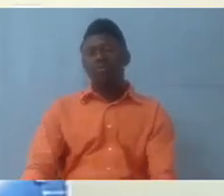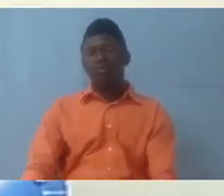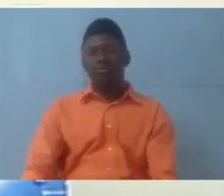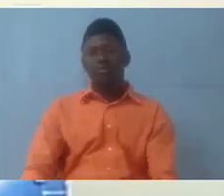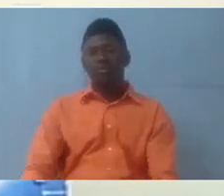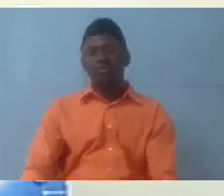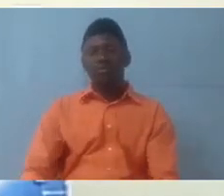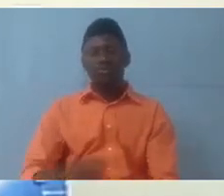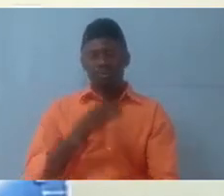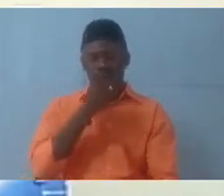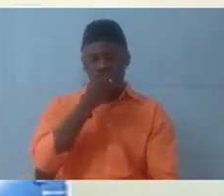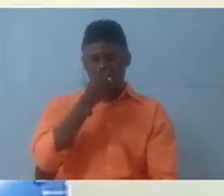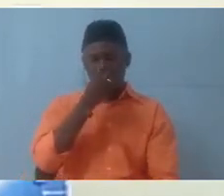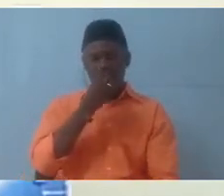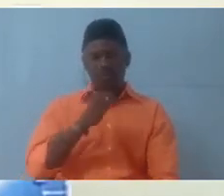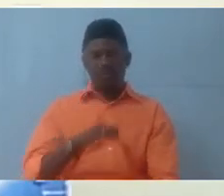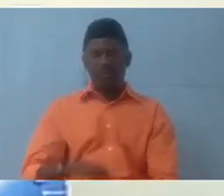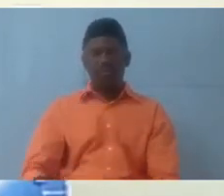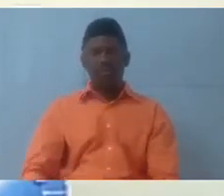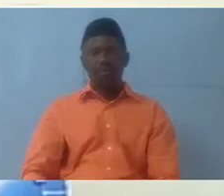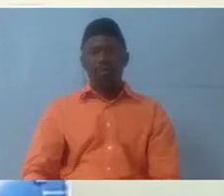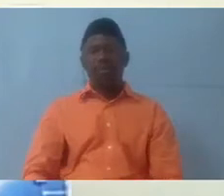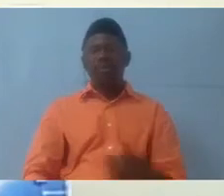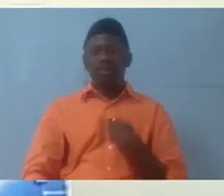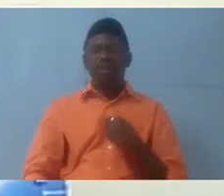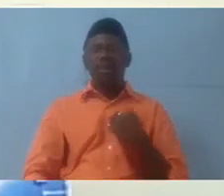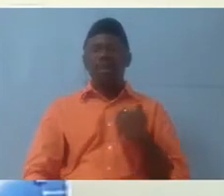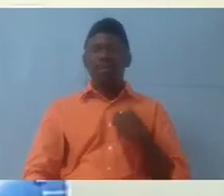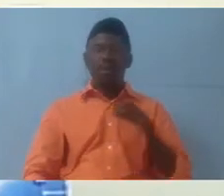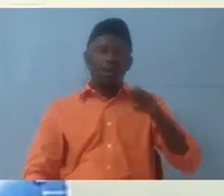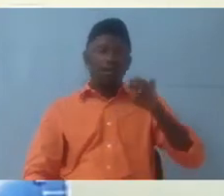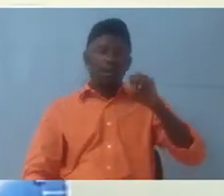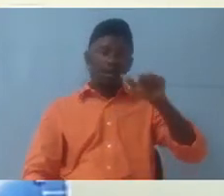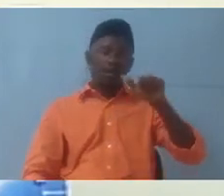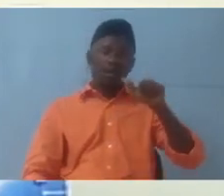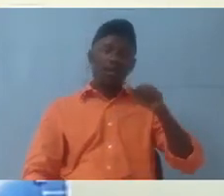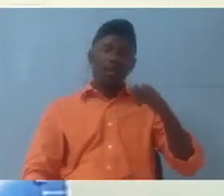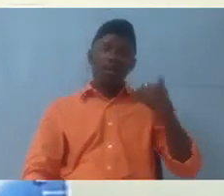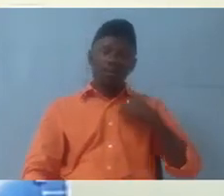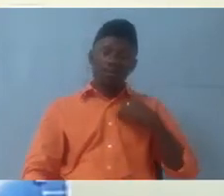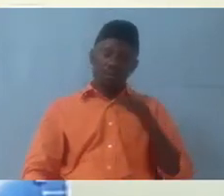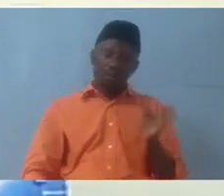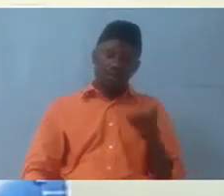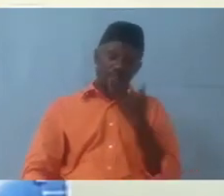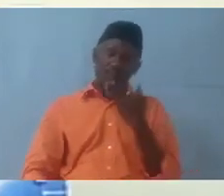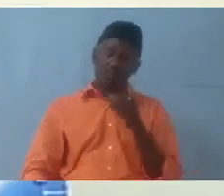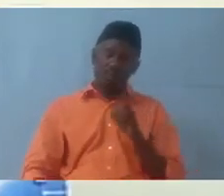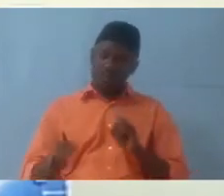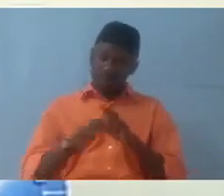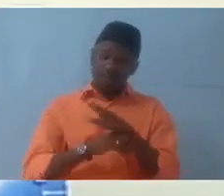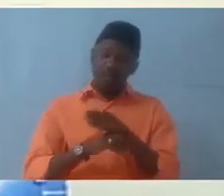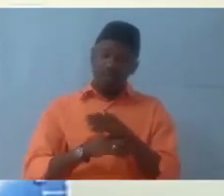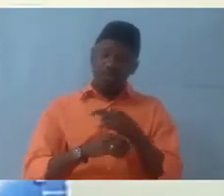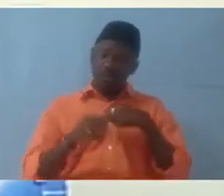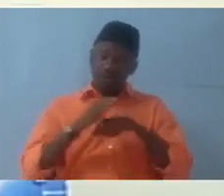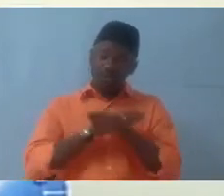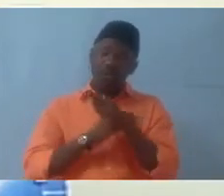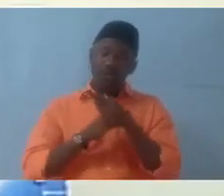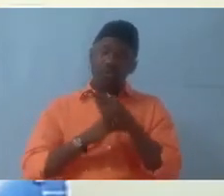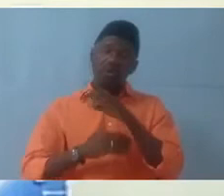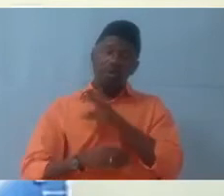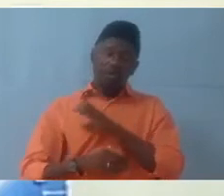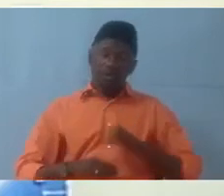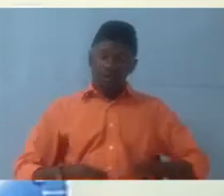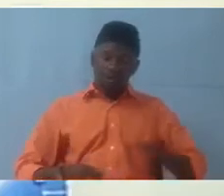number. That agents were sent to the CJ's office. Ne amna ñoo xamne ni seen liggey kat yi ñu ngi leen yoni won ci chief justice office